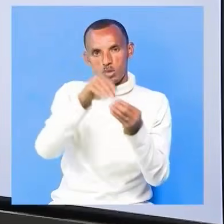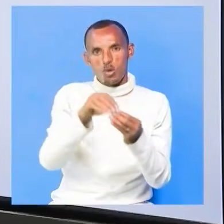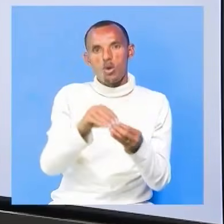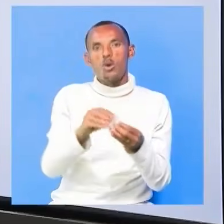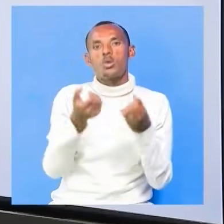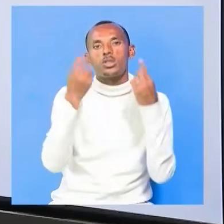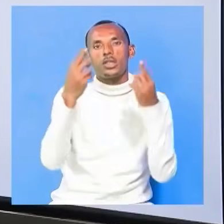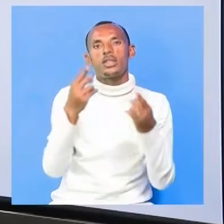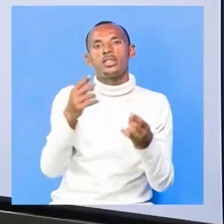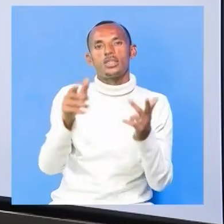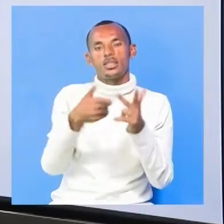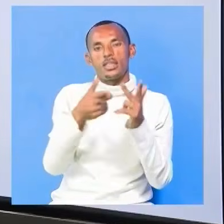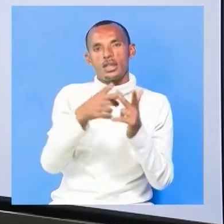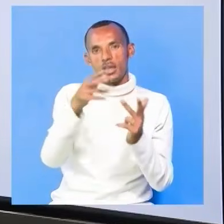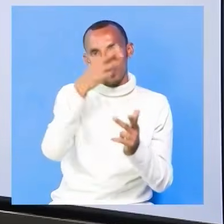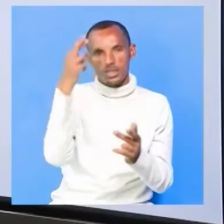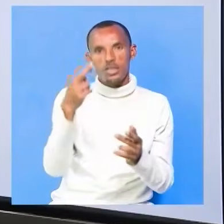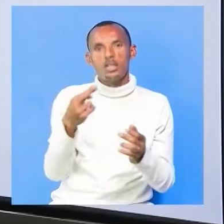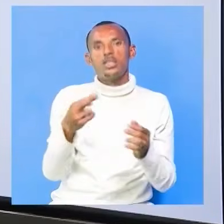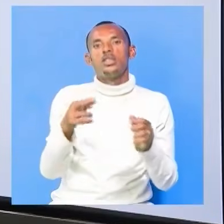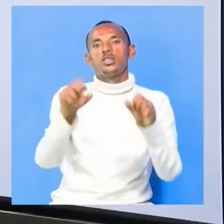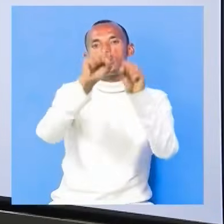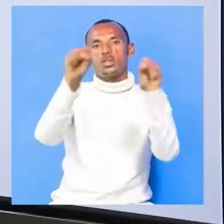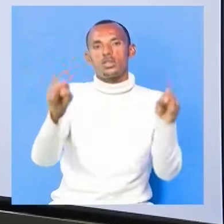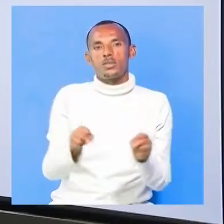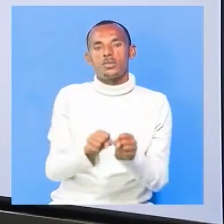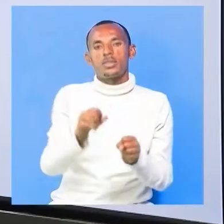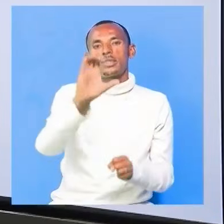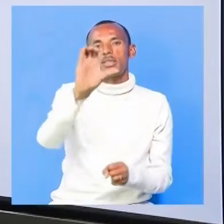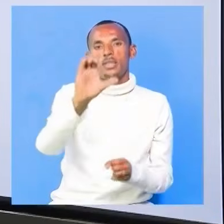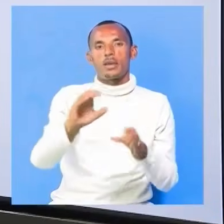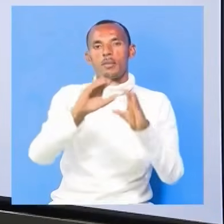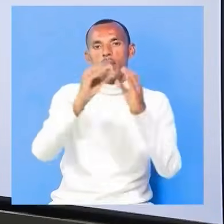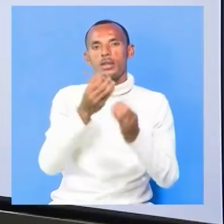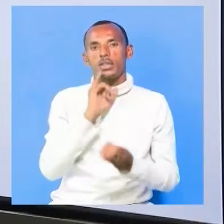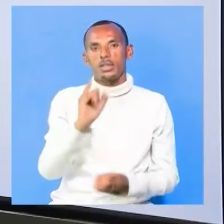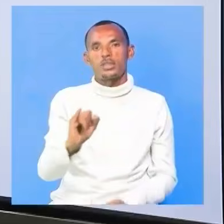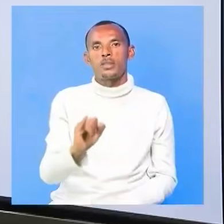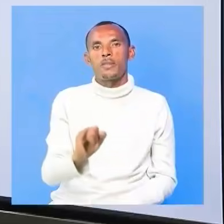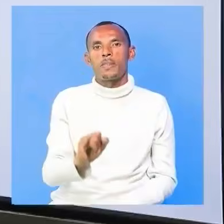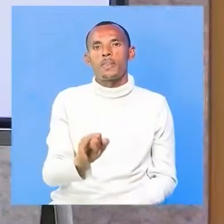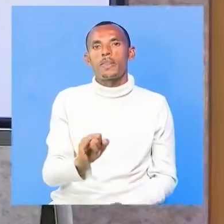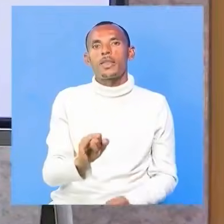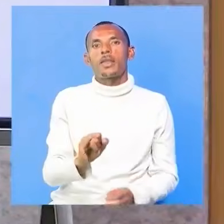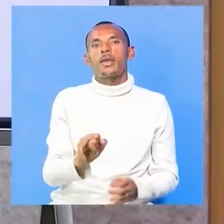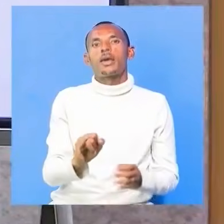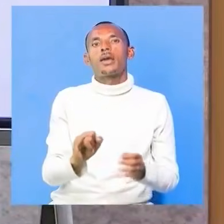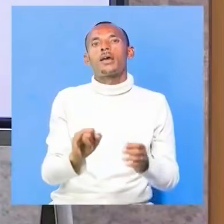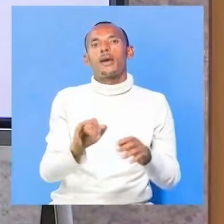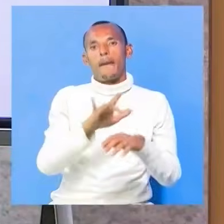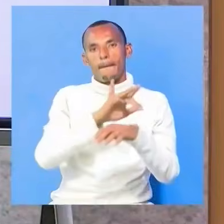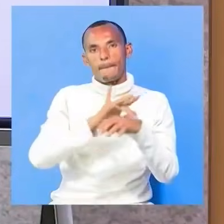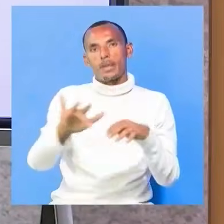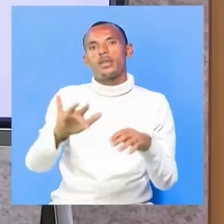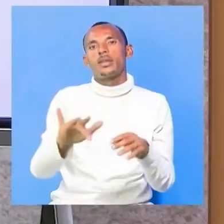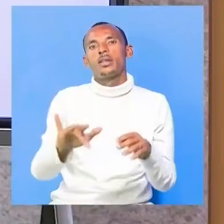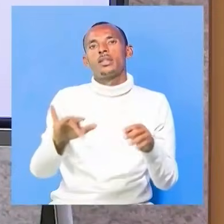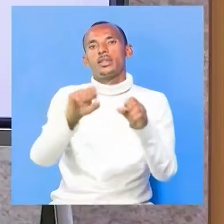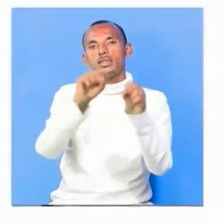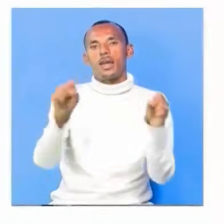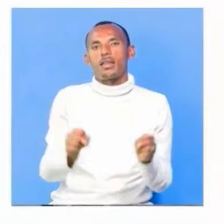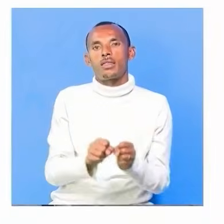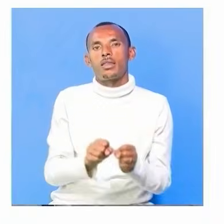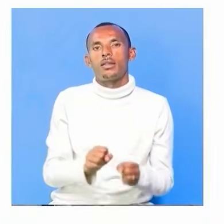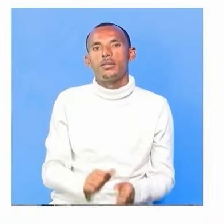also consider the third case. So the solution set for the C part is empty set. So the